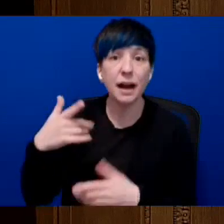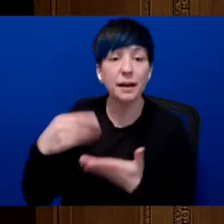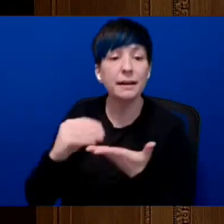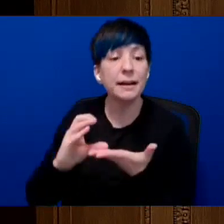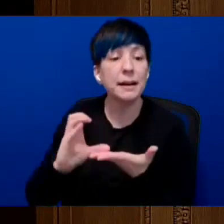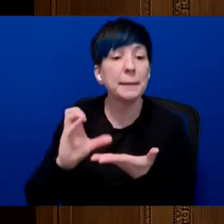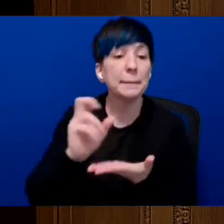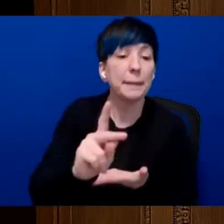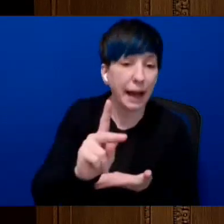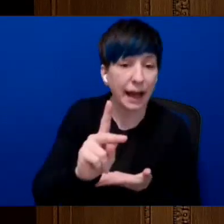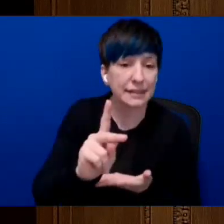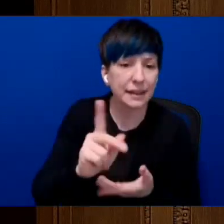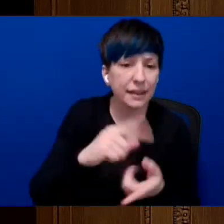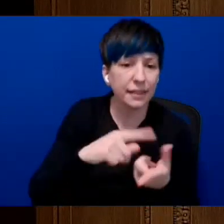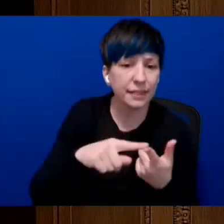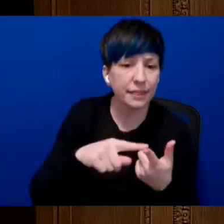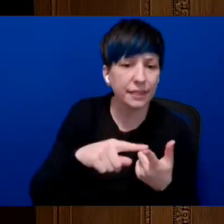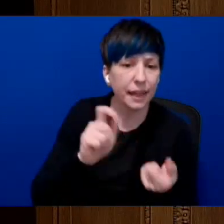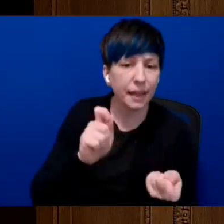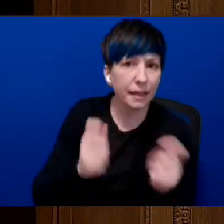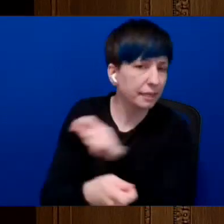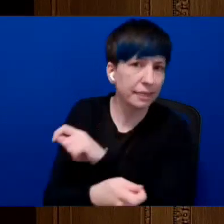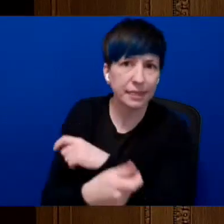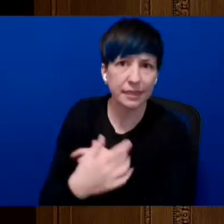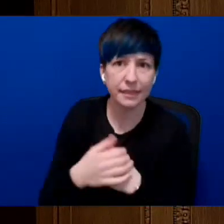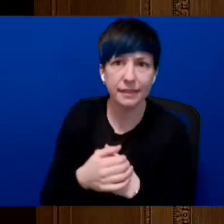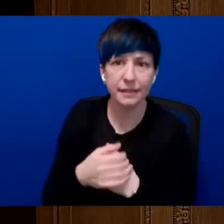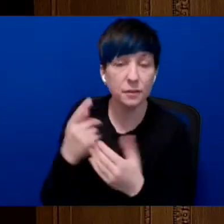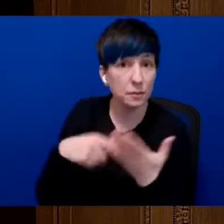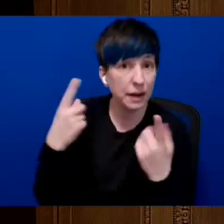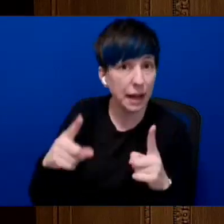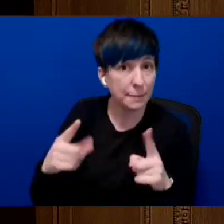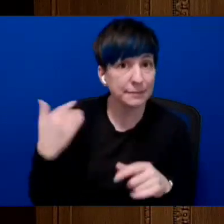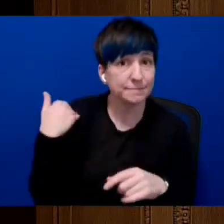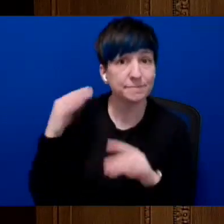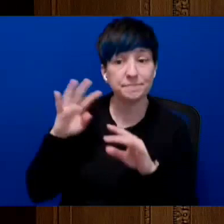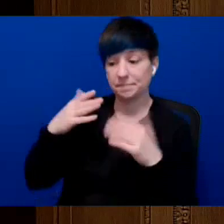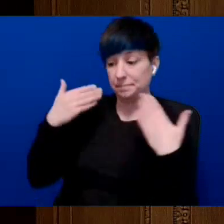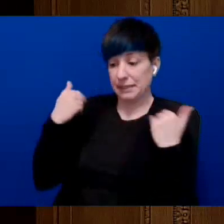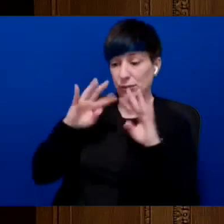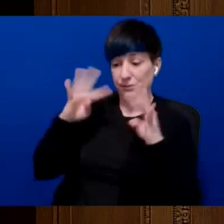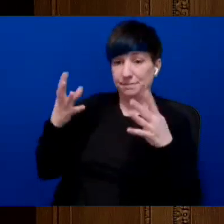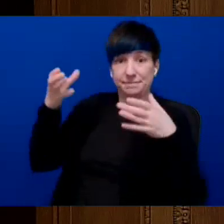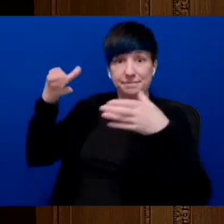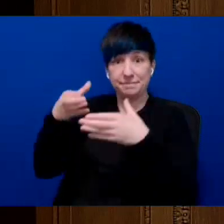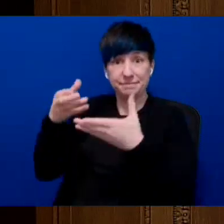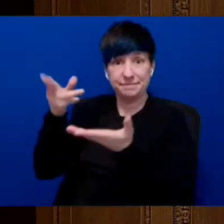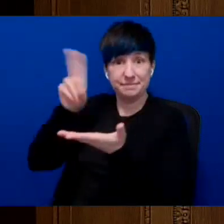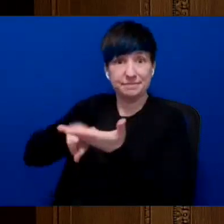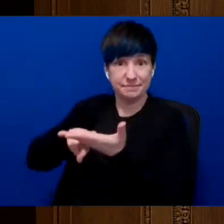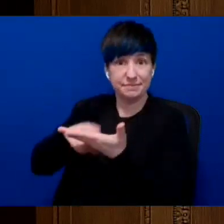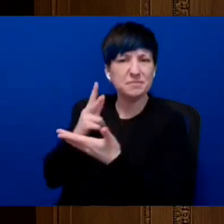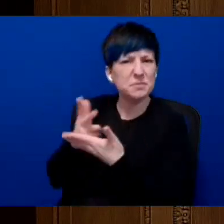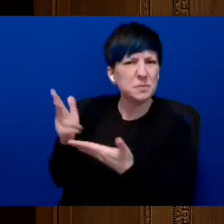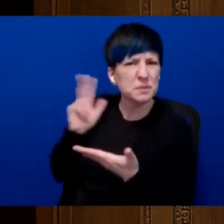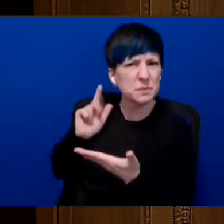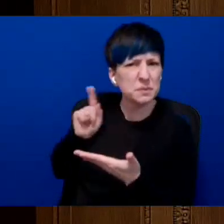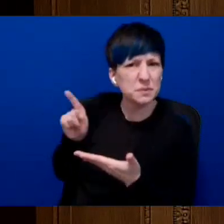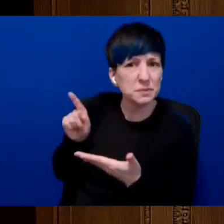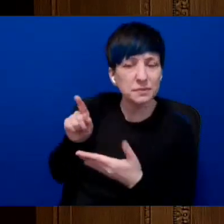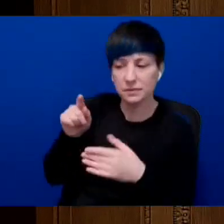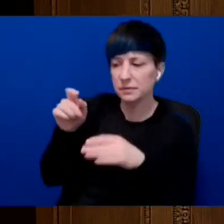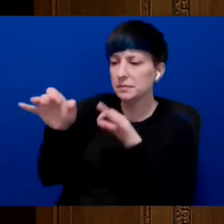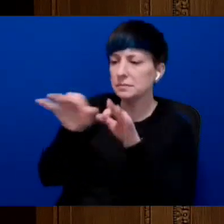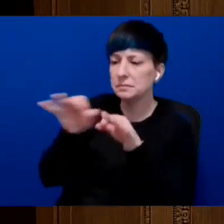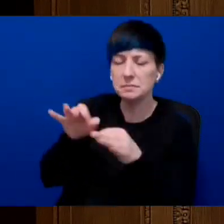3 weeks ago, the Cabinet signed off on an order changing the definition of inflation